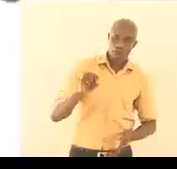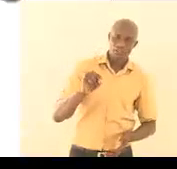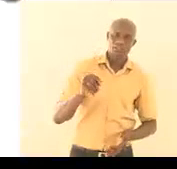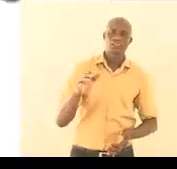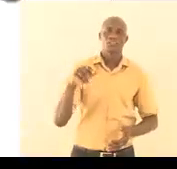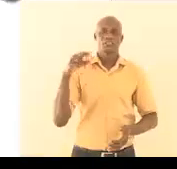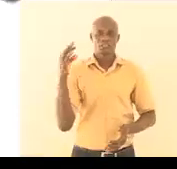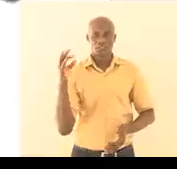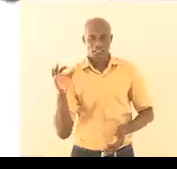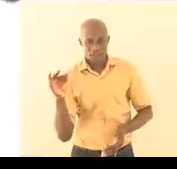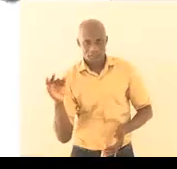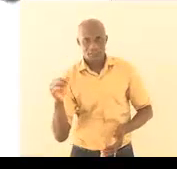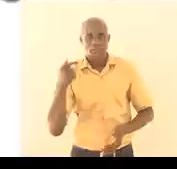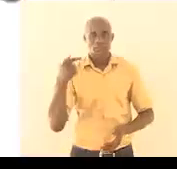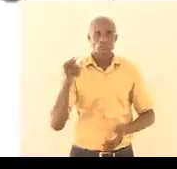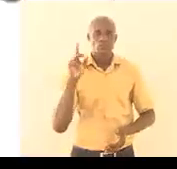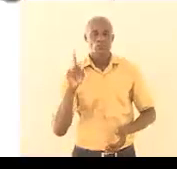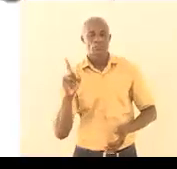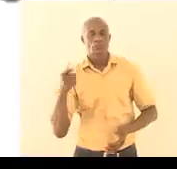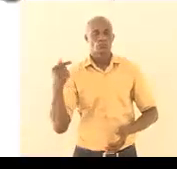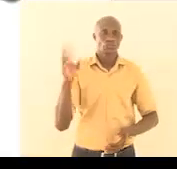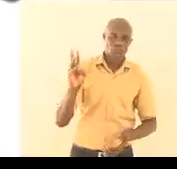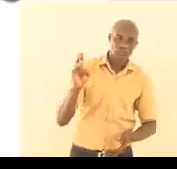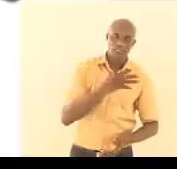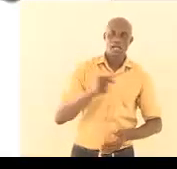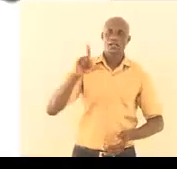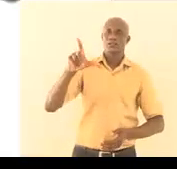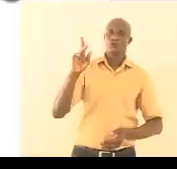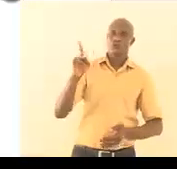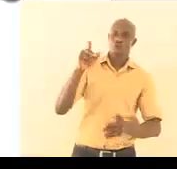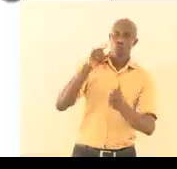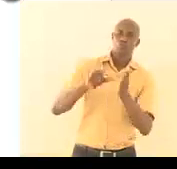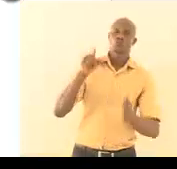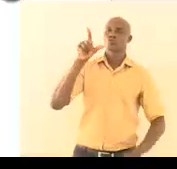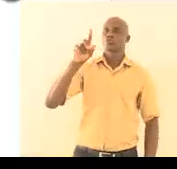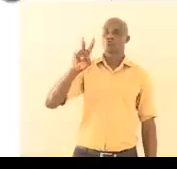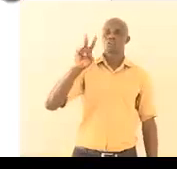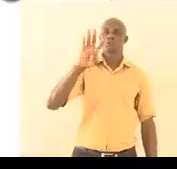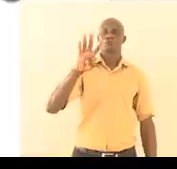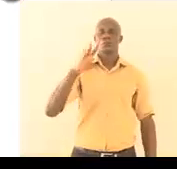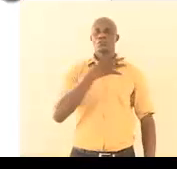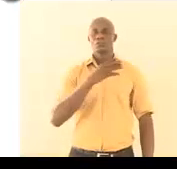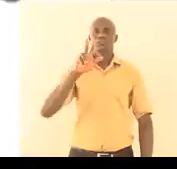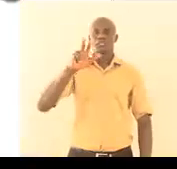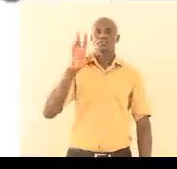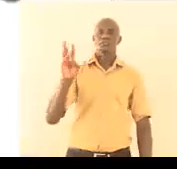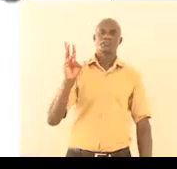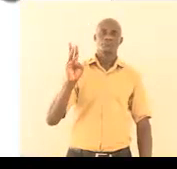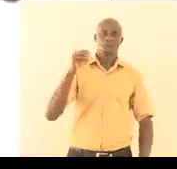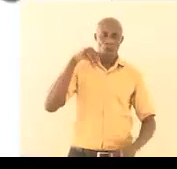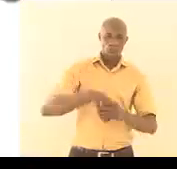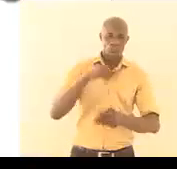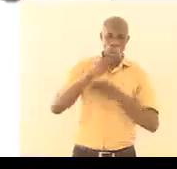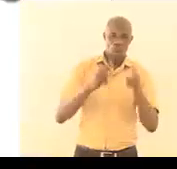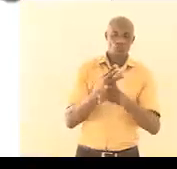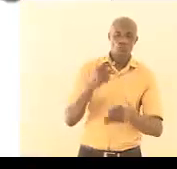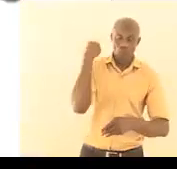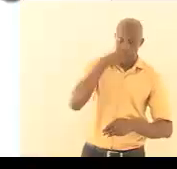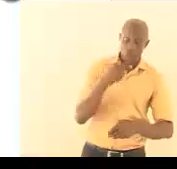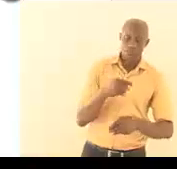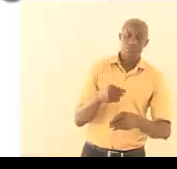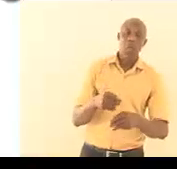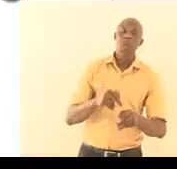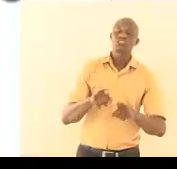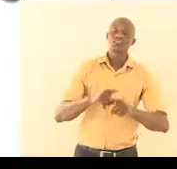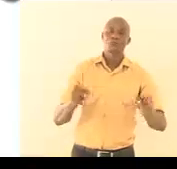20:19, 20:21, 20:26, and Luke 24:36. In the world you will face all